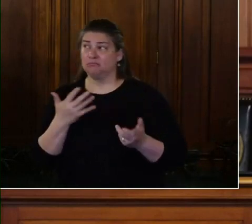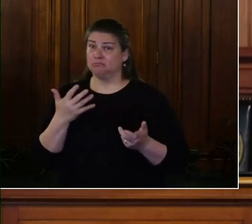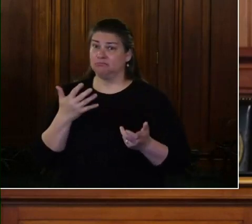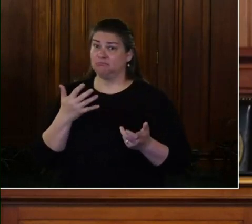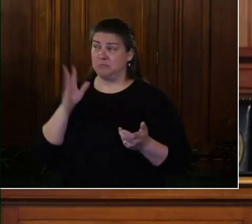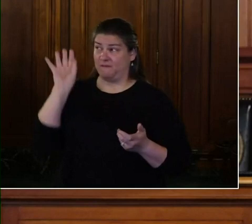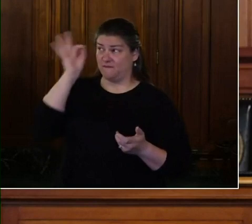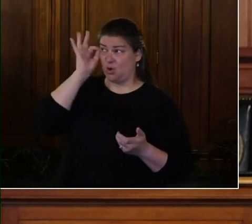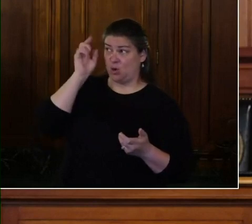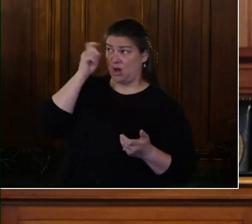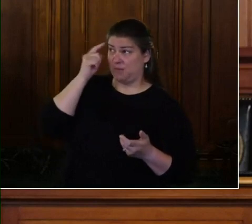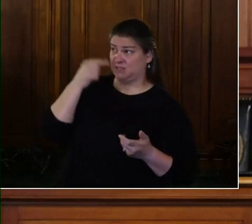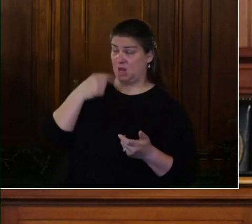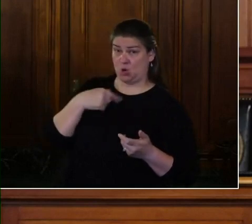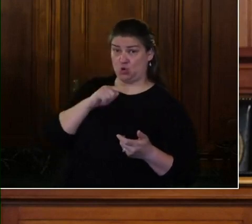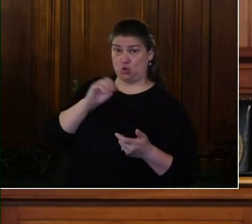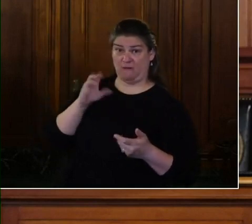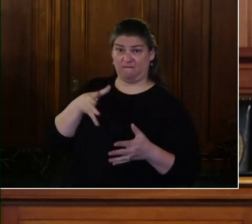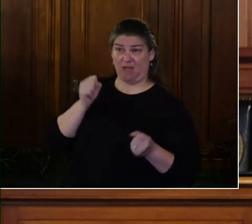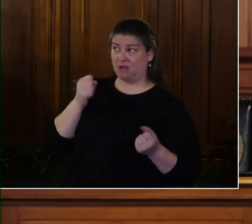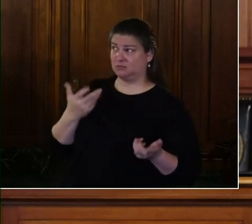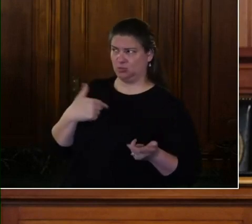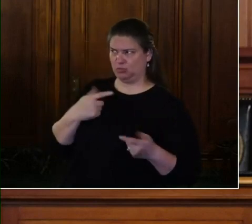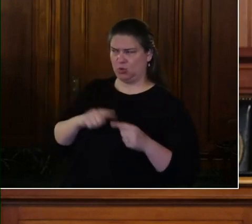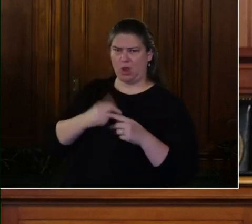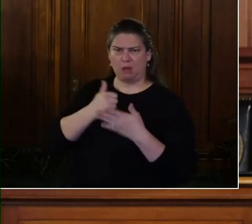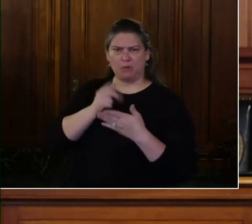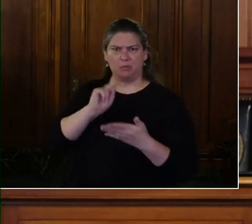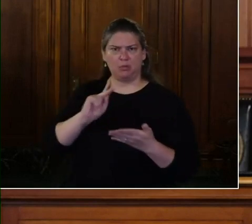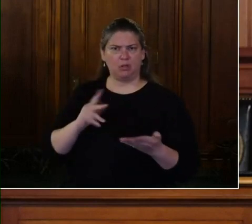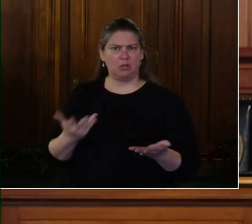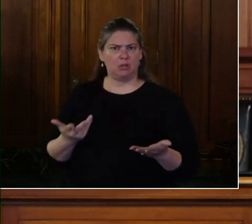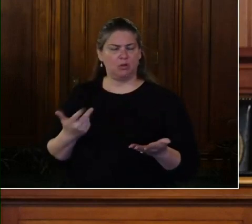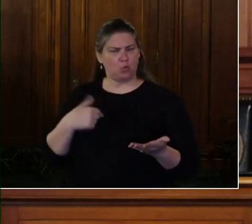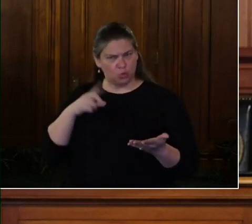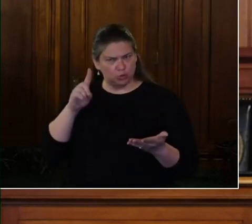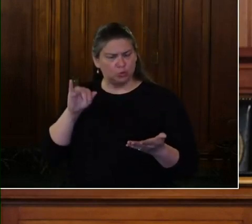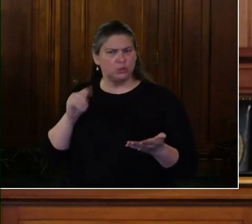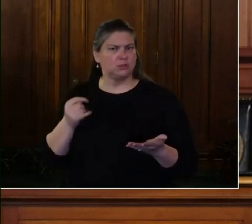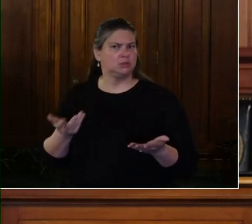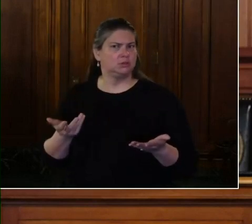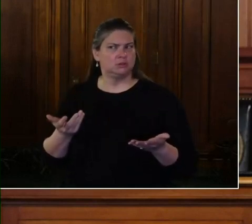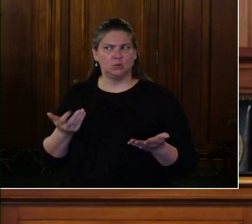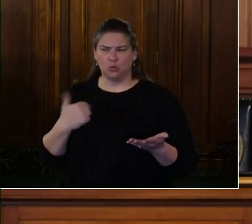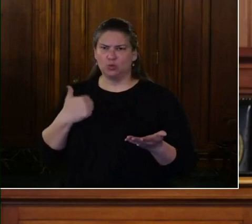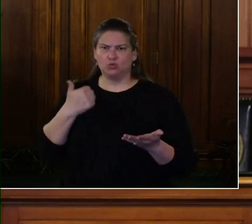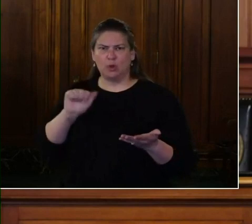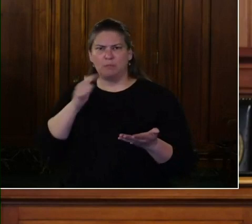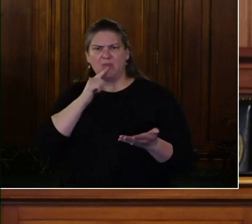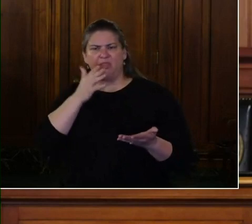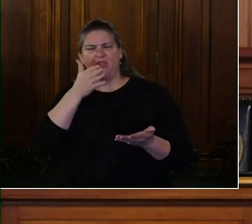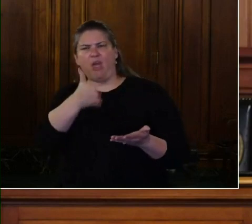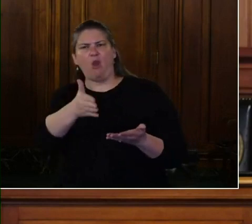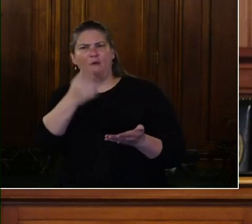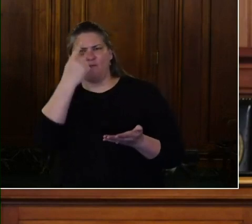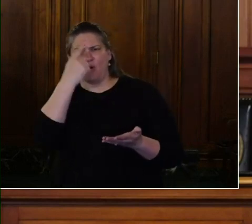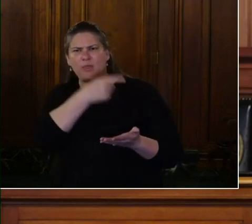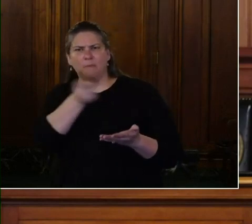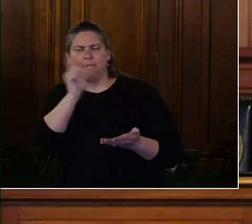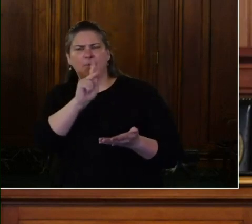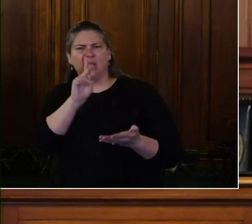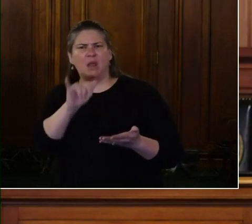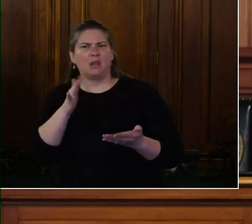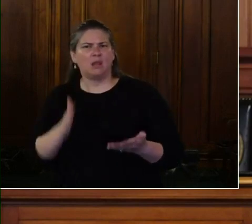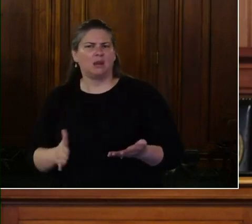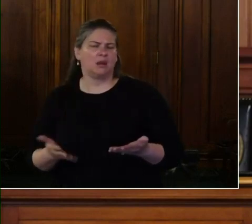wants to start saying we're doing it too quickly, we're trying to help people. And we're trying to be there for Kentuckians.